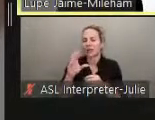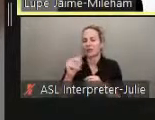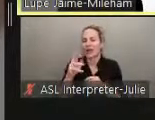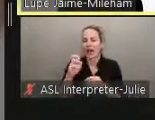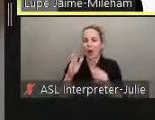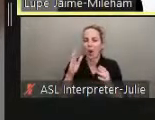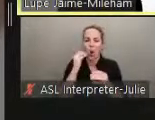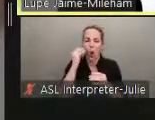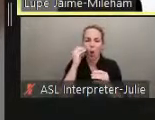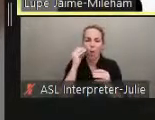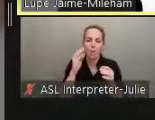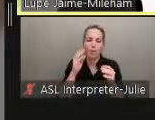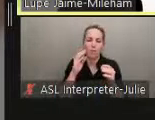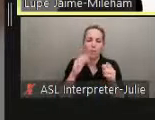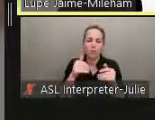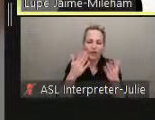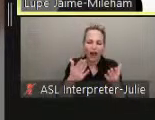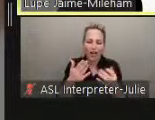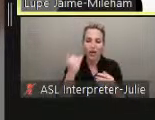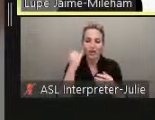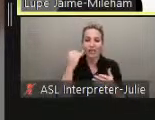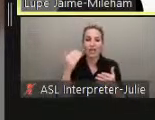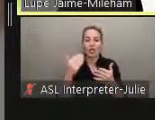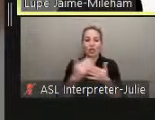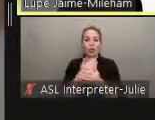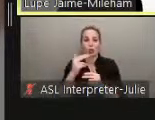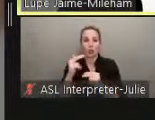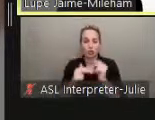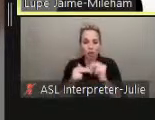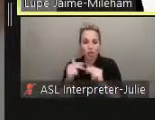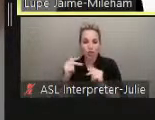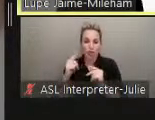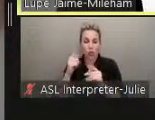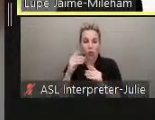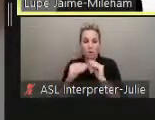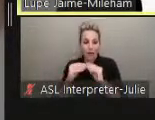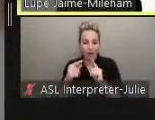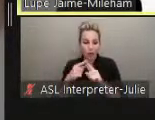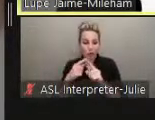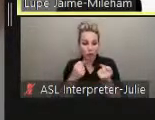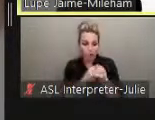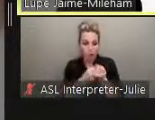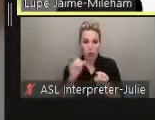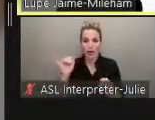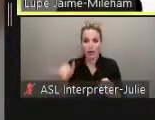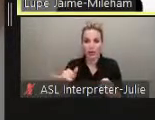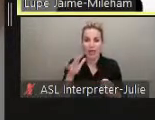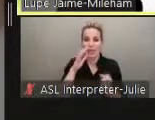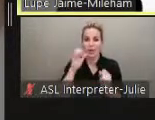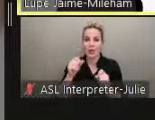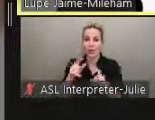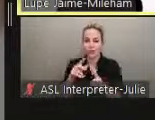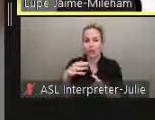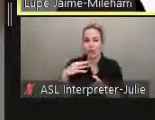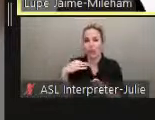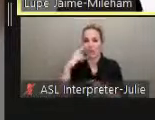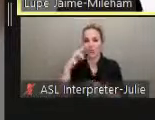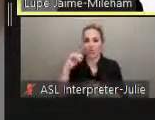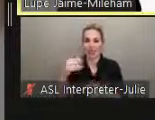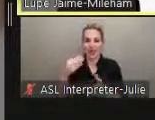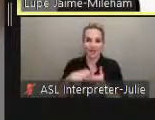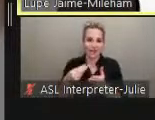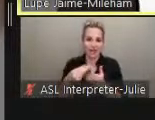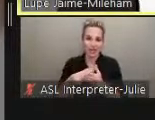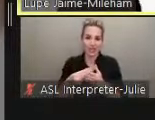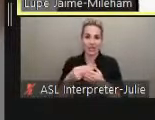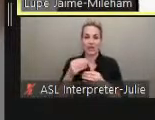large, and if they need new construction or major repair to support that, then they would be able to apply for this funding. Or if